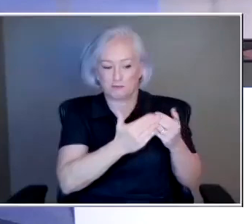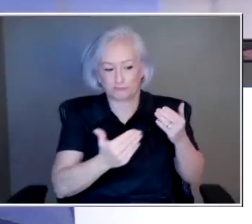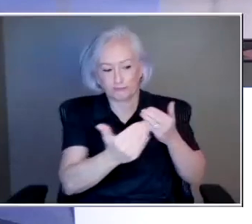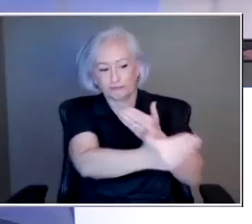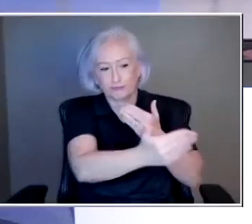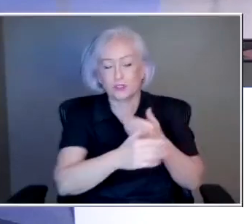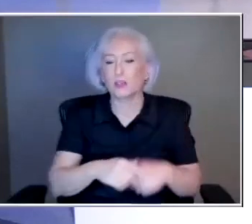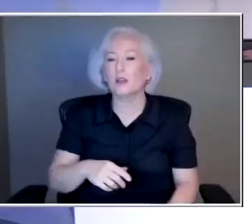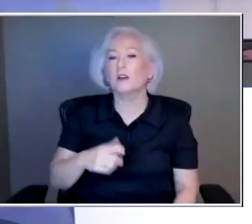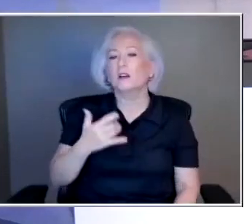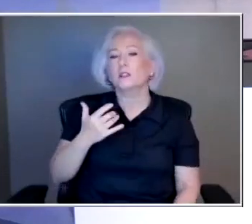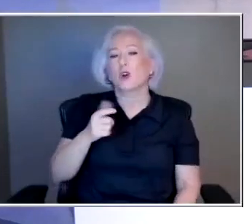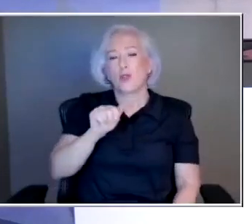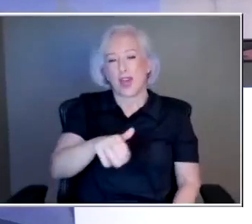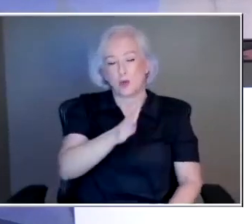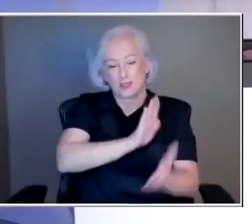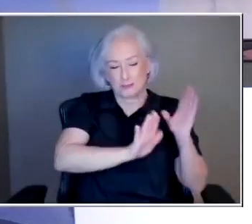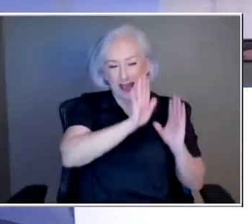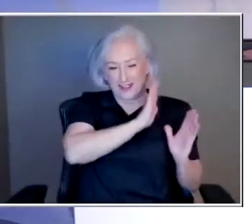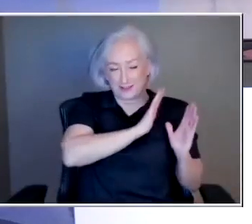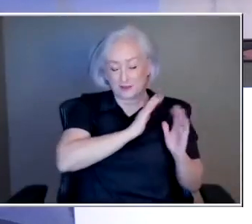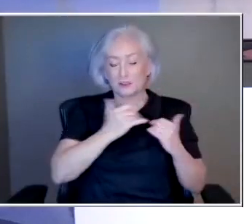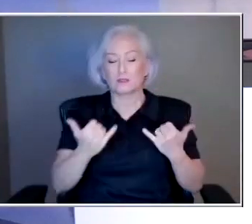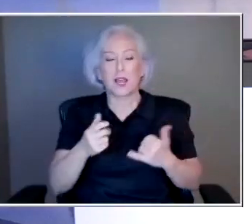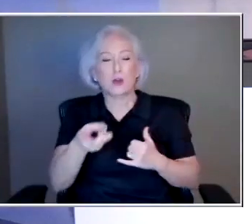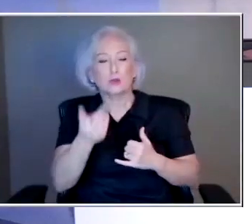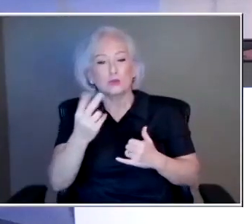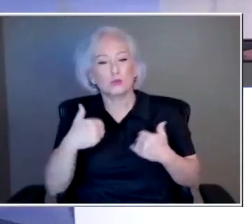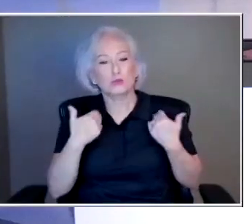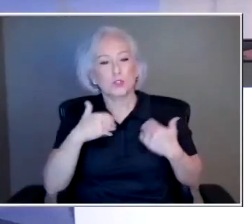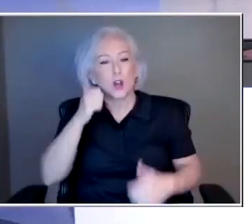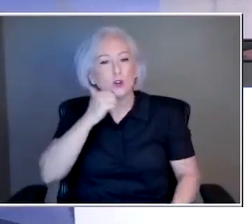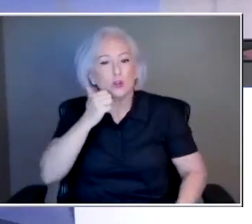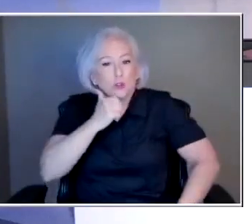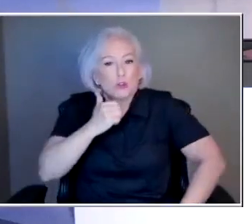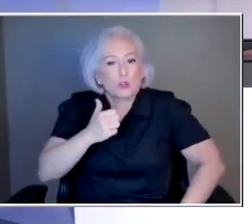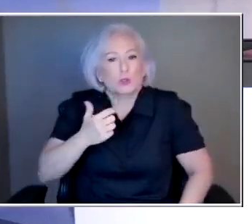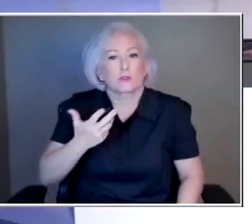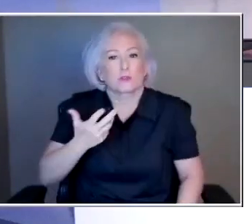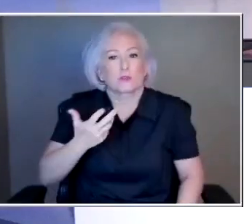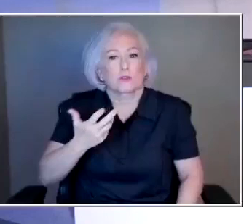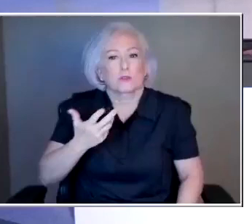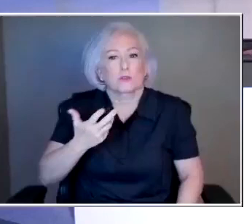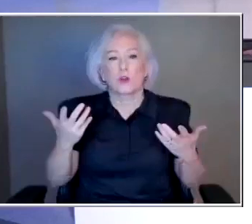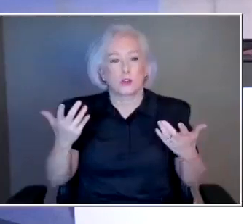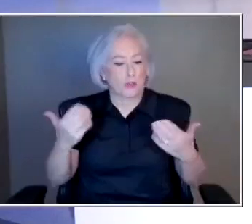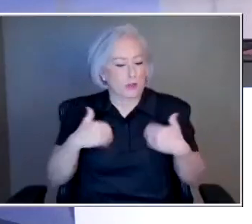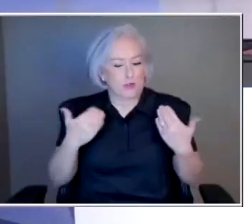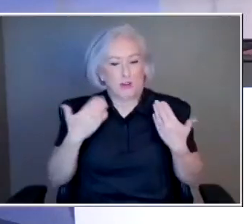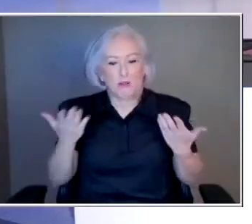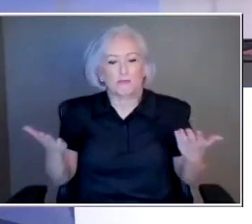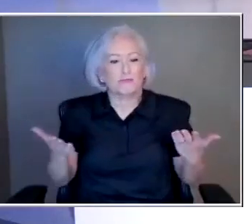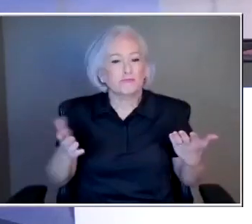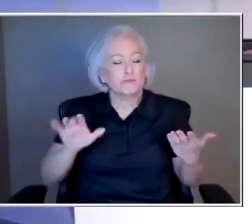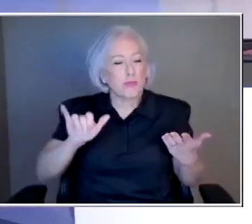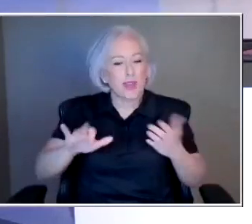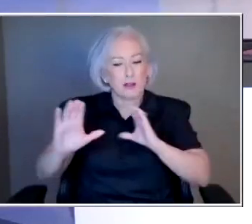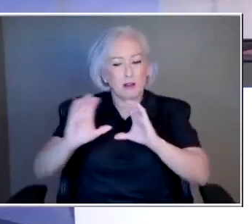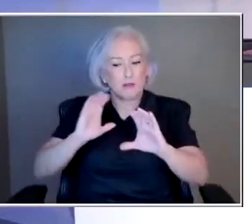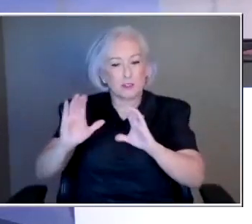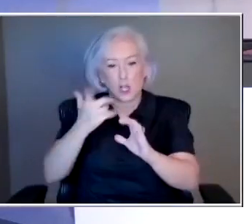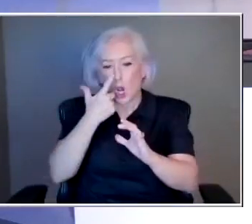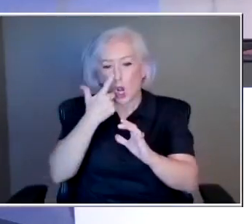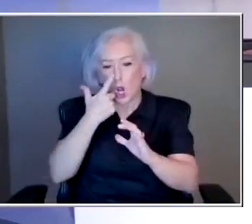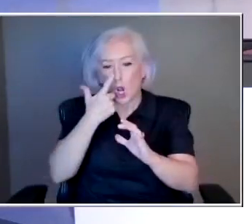Yep. 2 young girls. What will those conversations look like? And have you talked with Dr. Sharma or your genetics